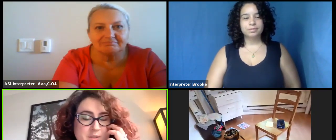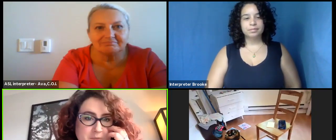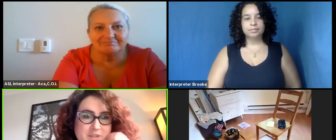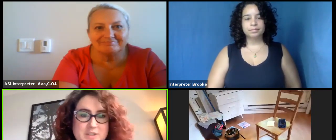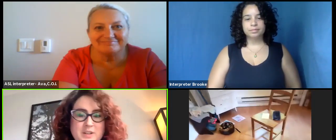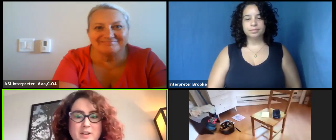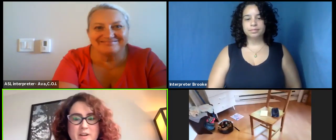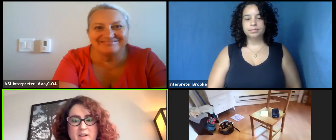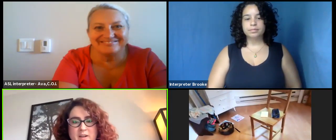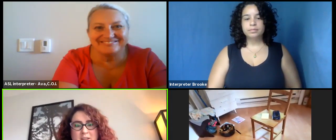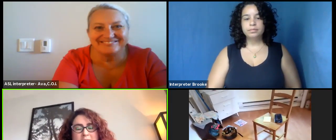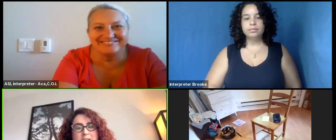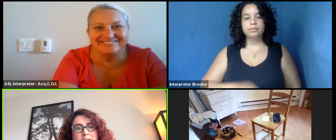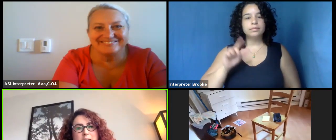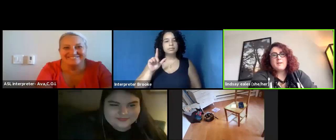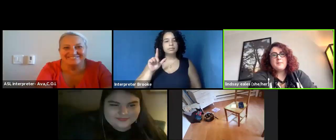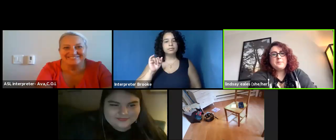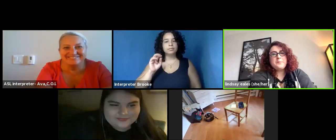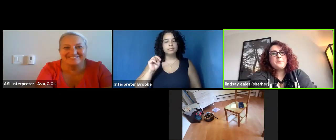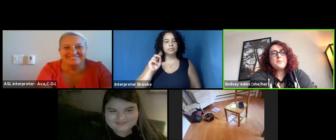Thank you so much, Thierry.